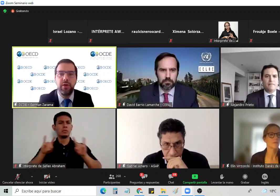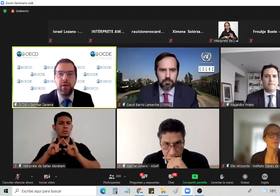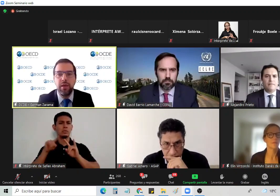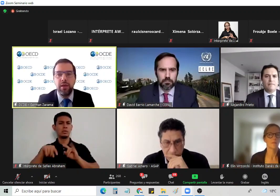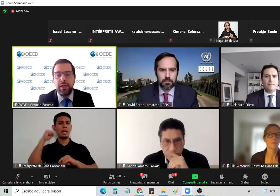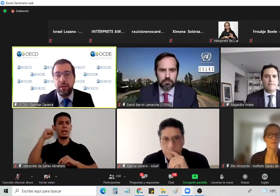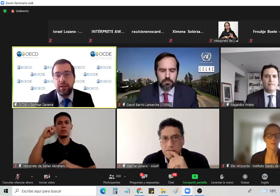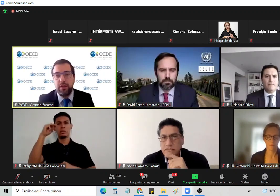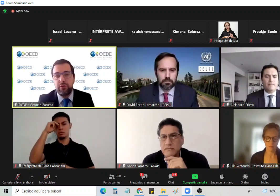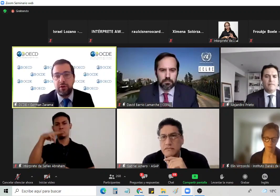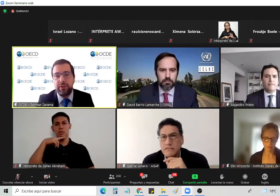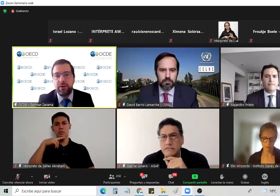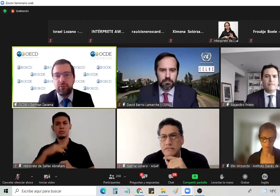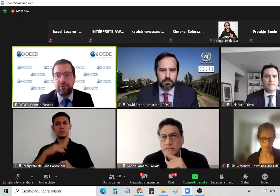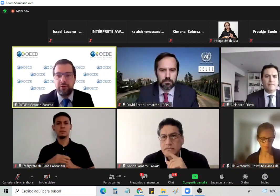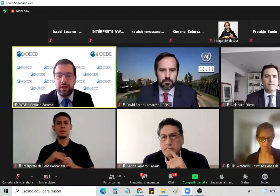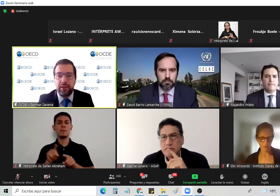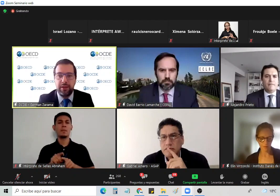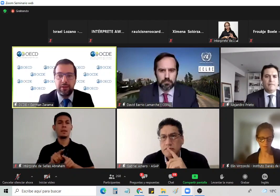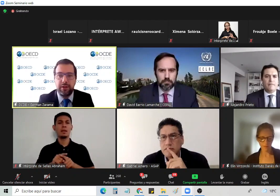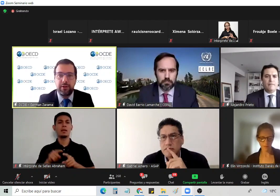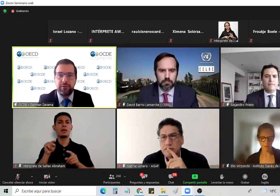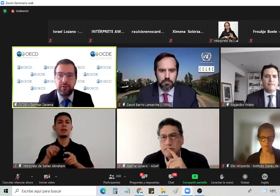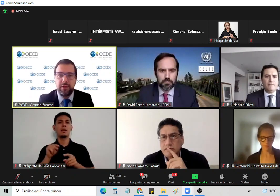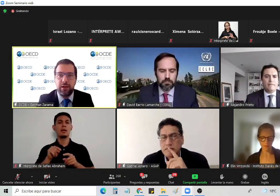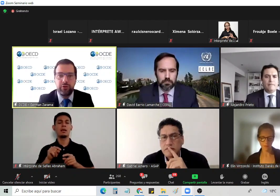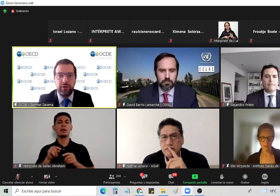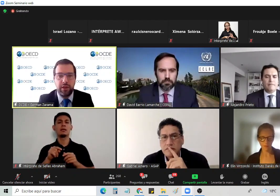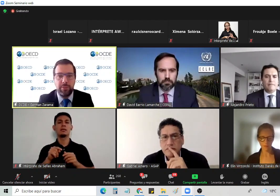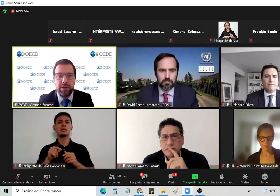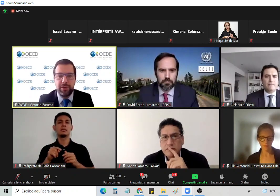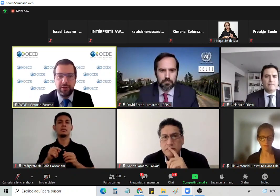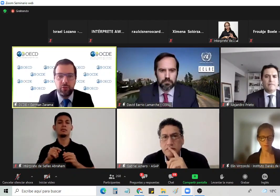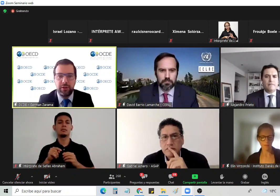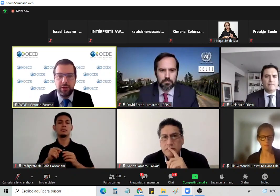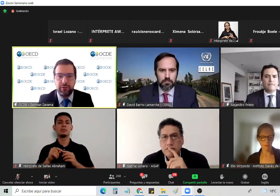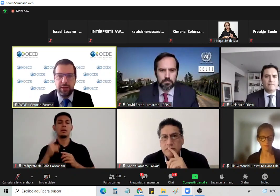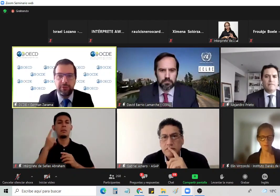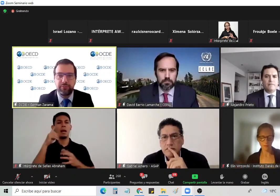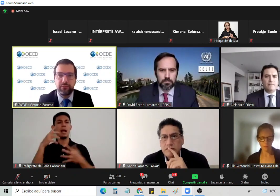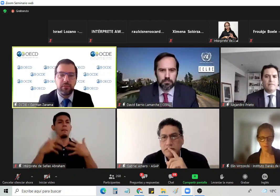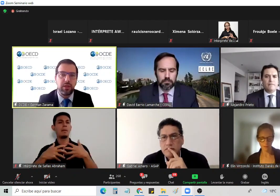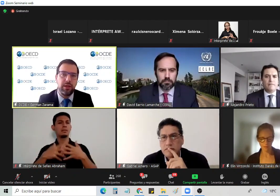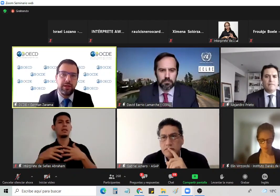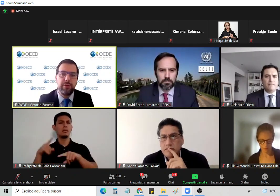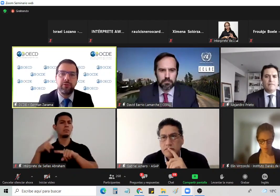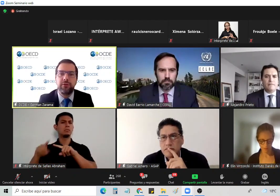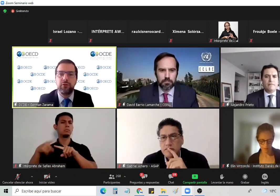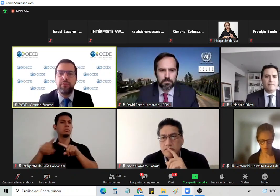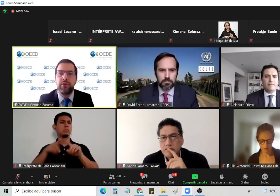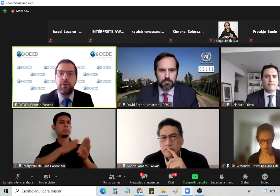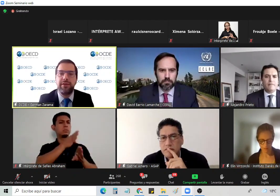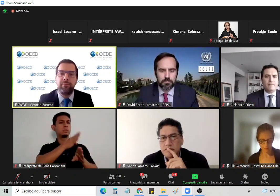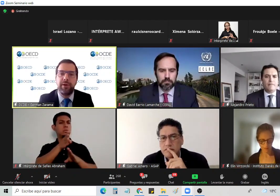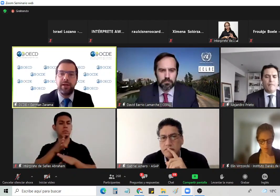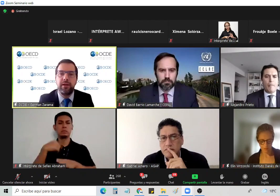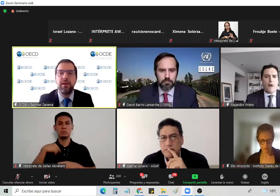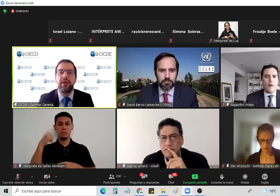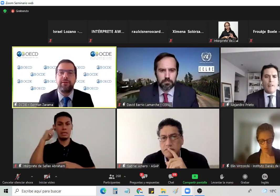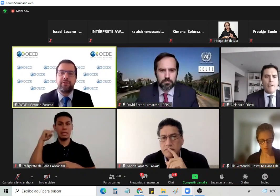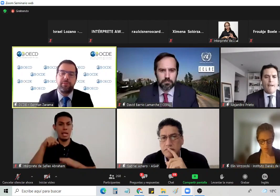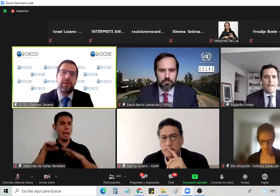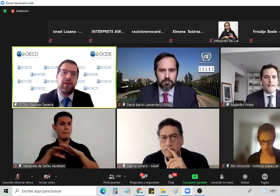from the guiding guidance from the national united nations and also for the guidelines for